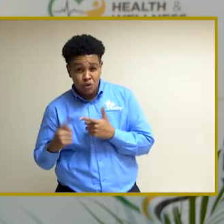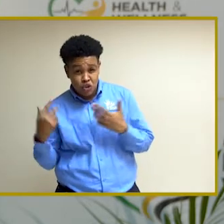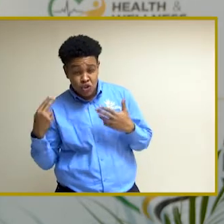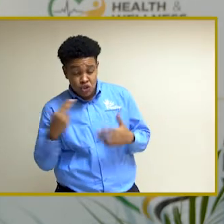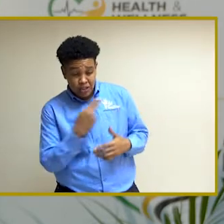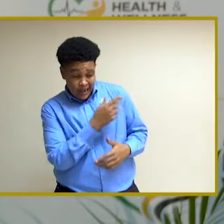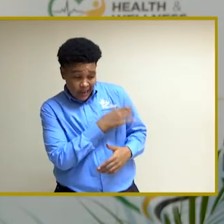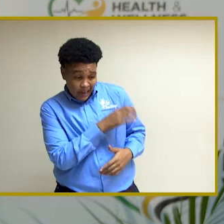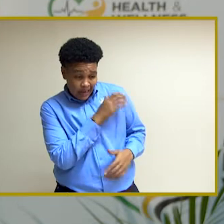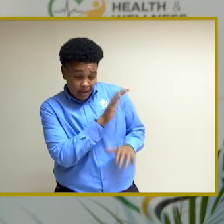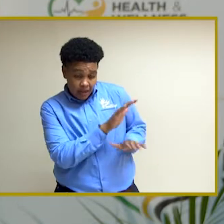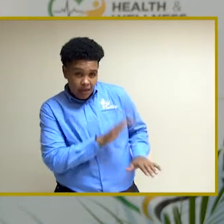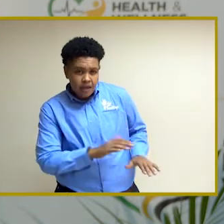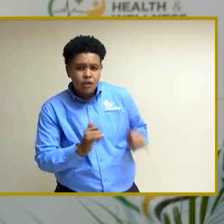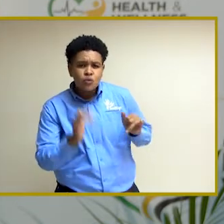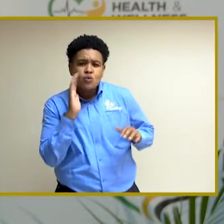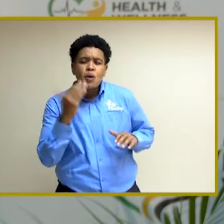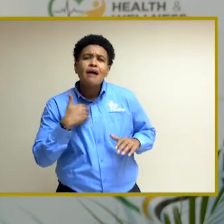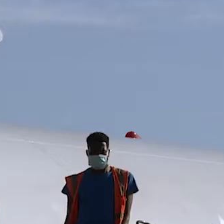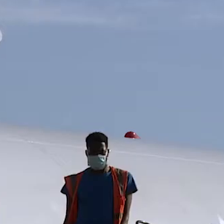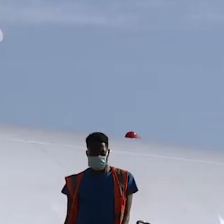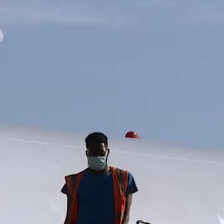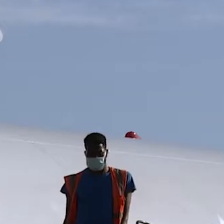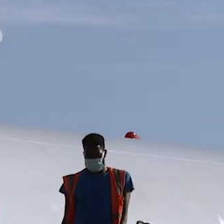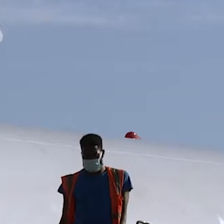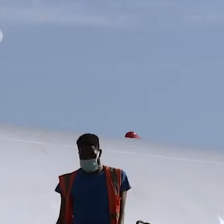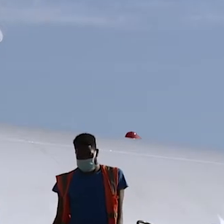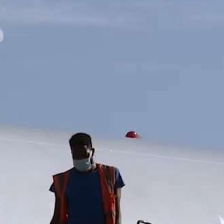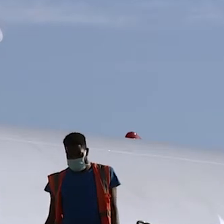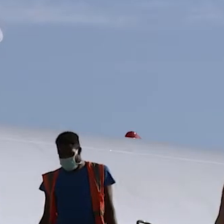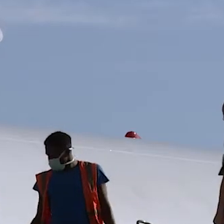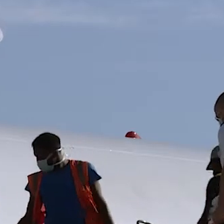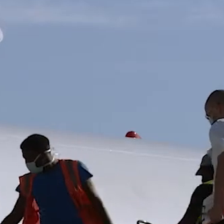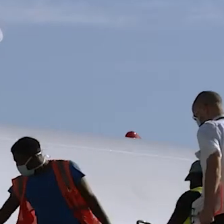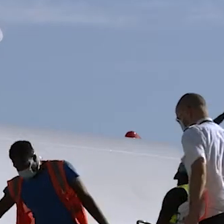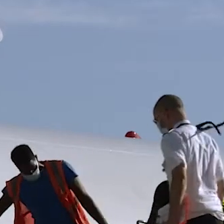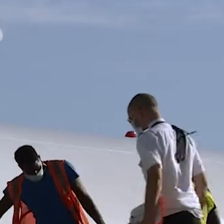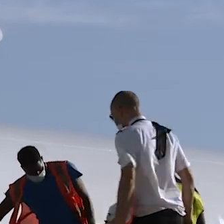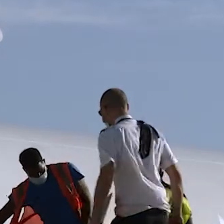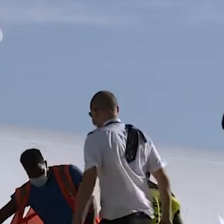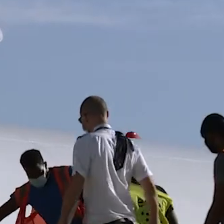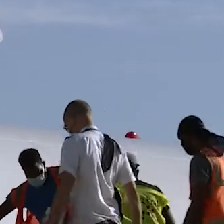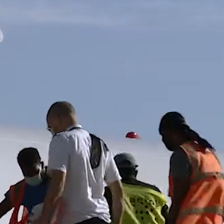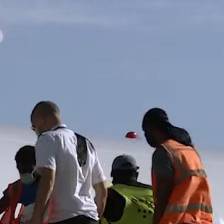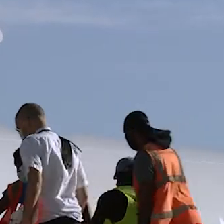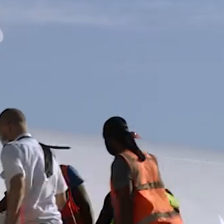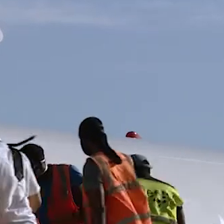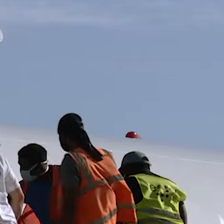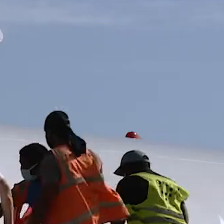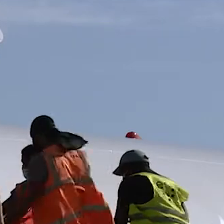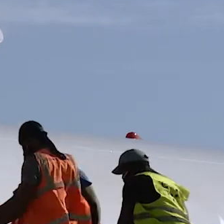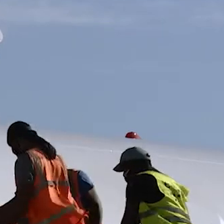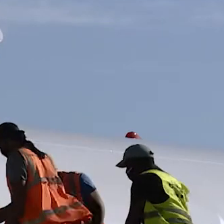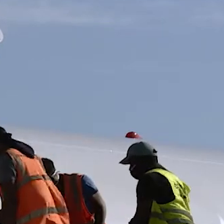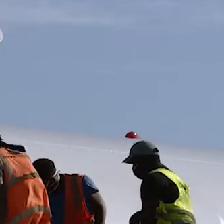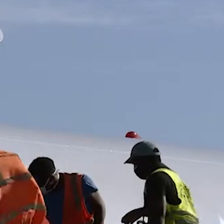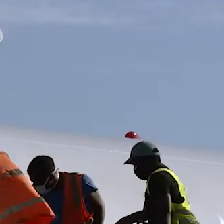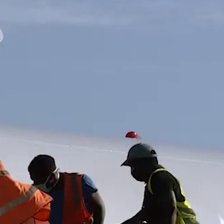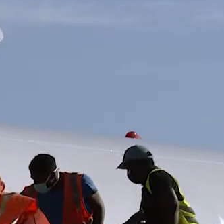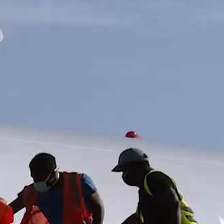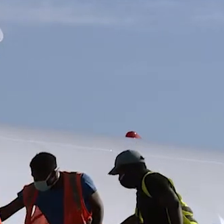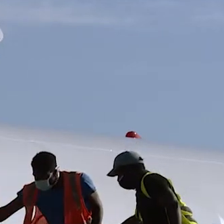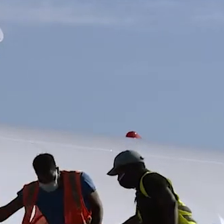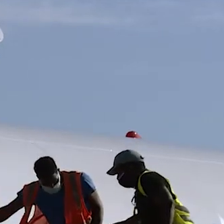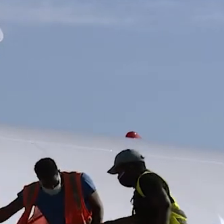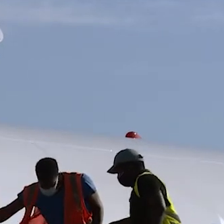group and older are given doses to prevent wastage. This, as once opened, the vial, which contains 10 doses of the vaccine, has to be